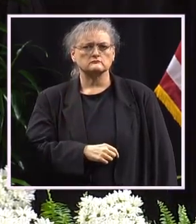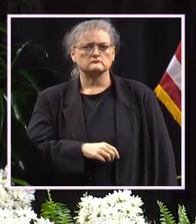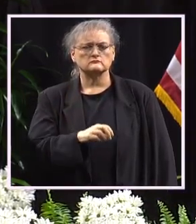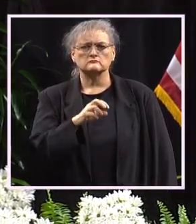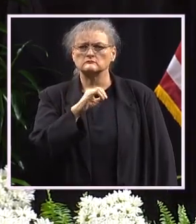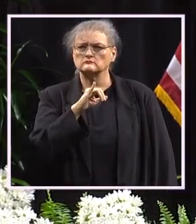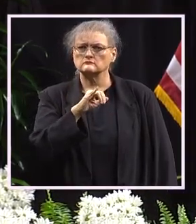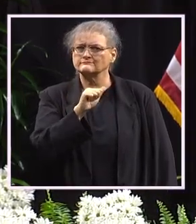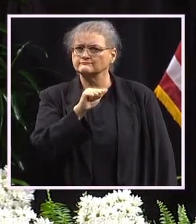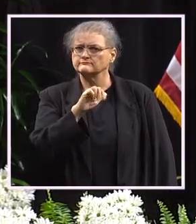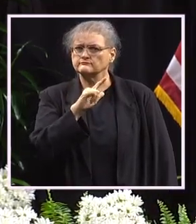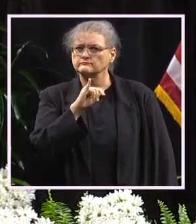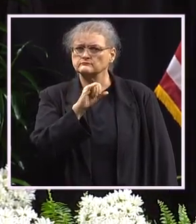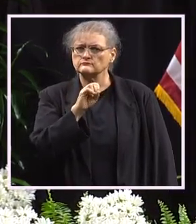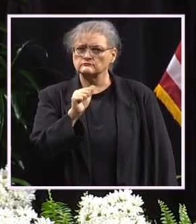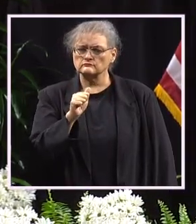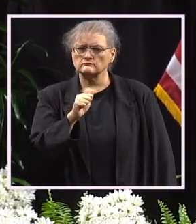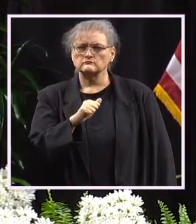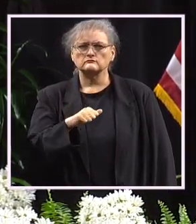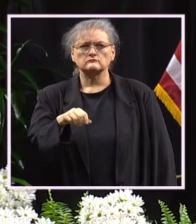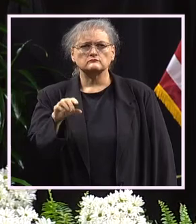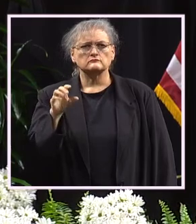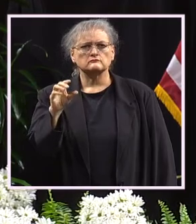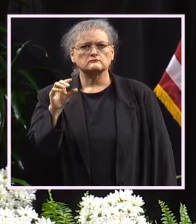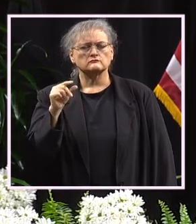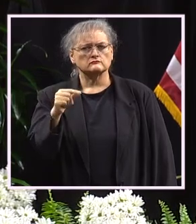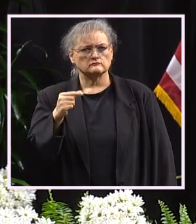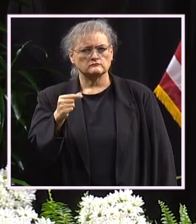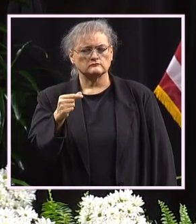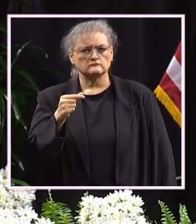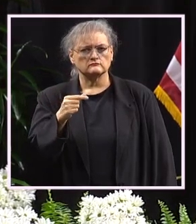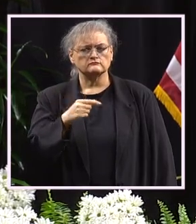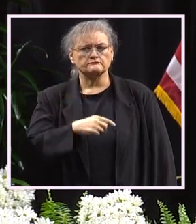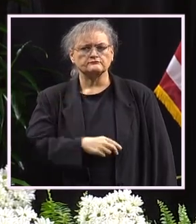Elisa Eileen Quinones, Master of Accountancy,